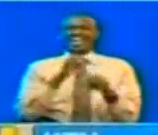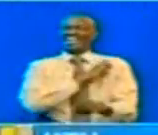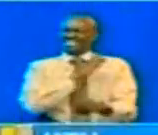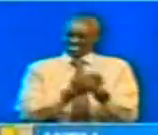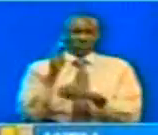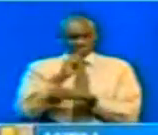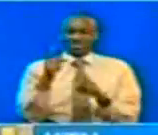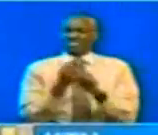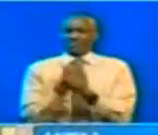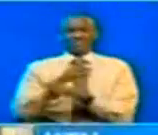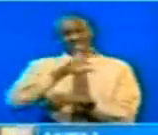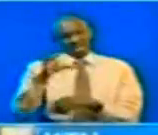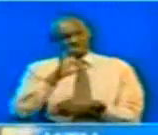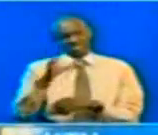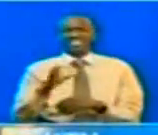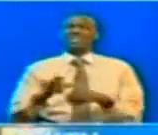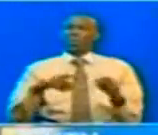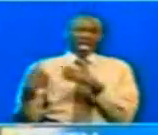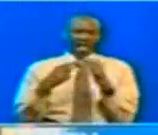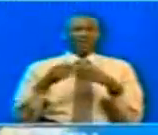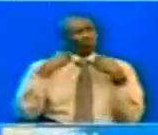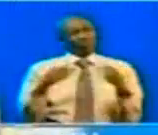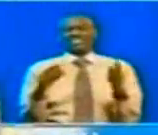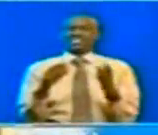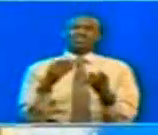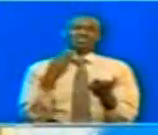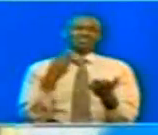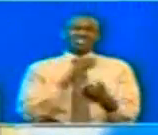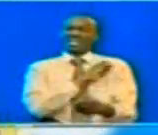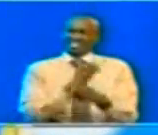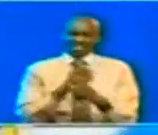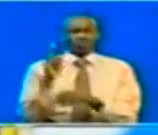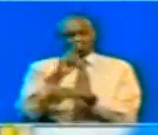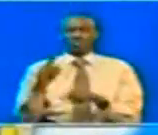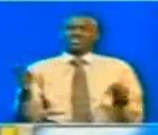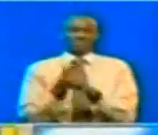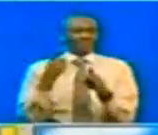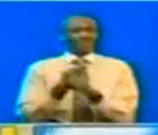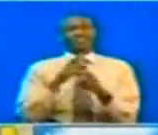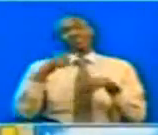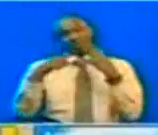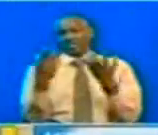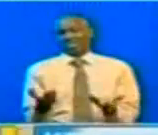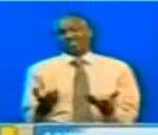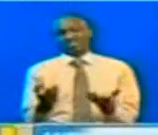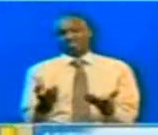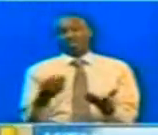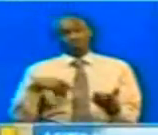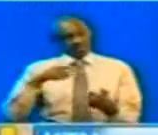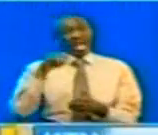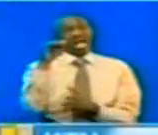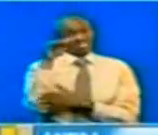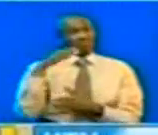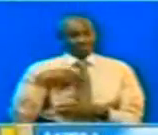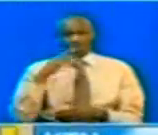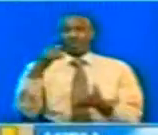especially in those counties where there's wrangling, a lot of energy that would have been channeled positively in service delivery. And we are urging all those who